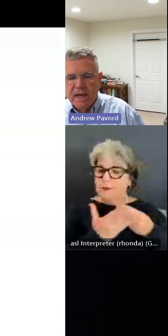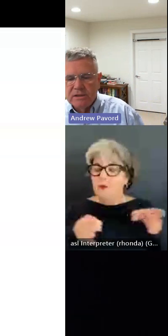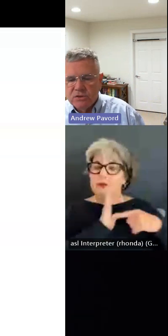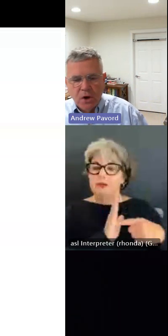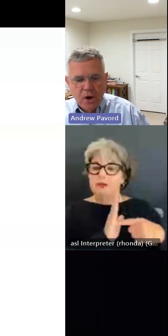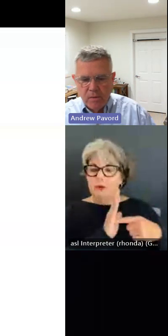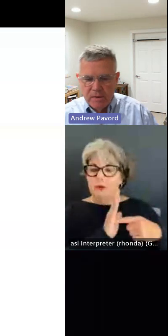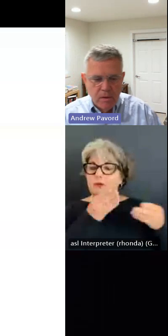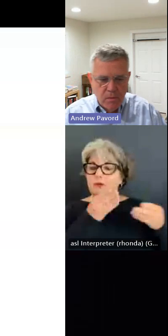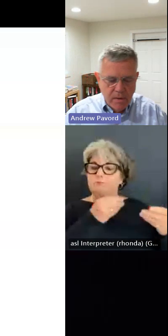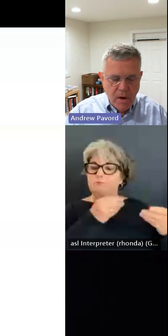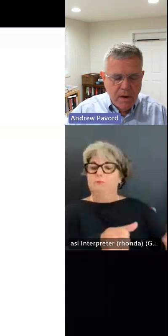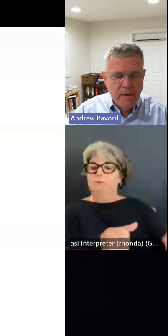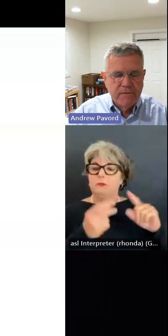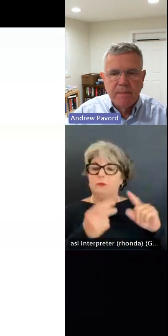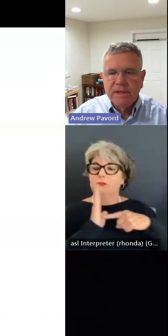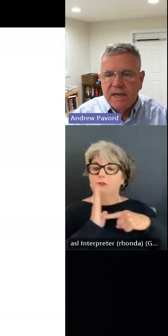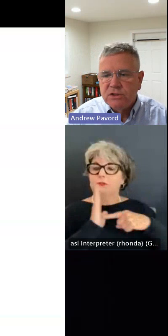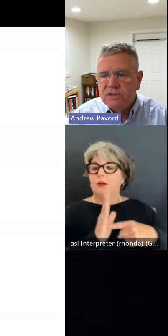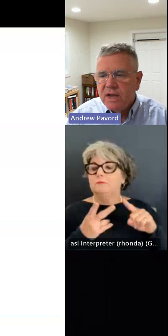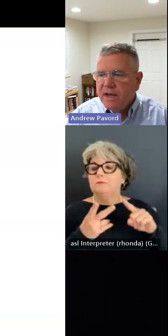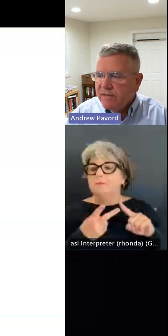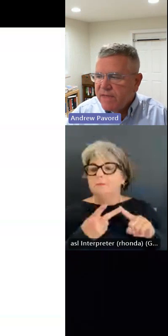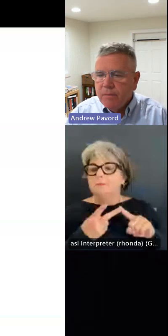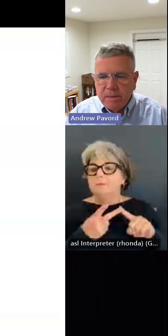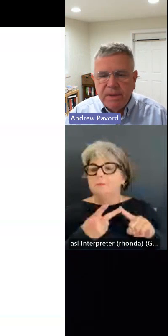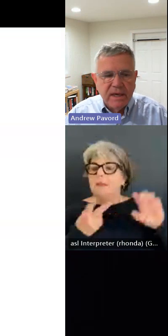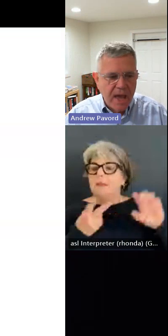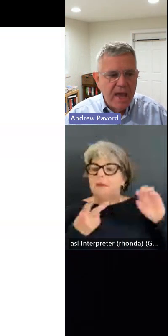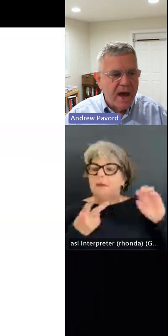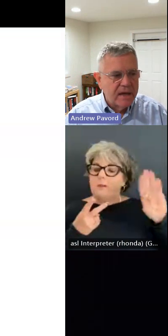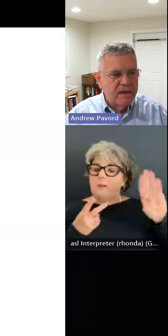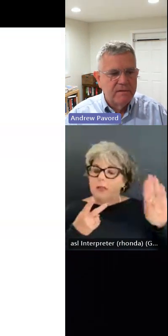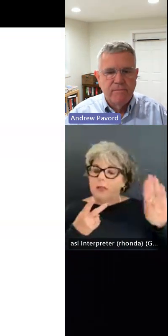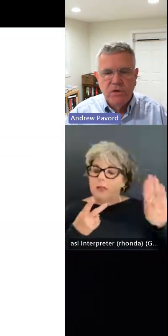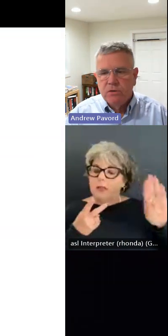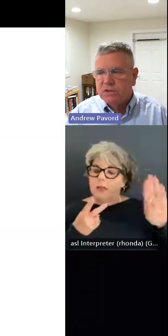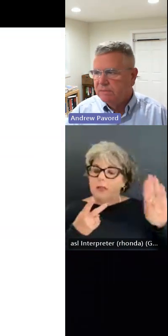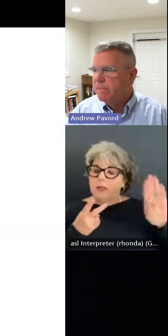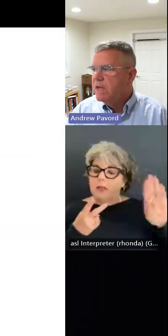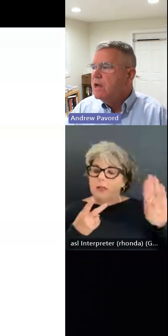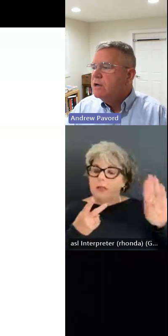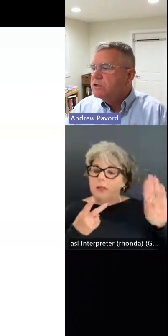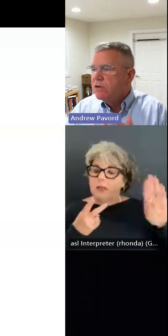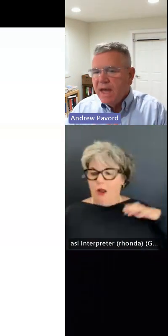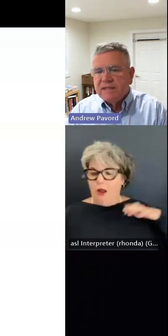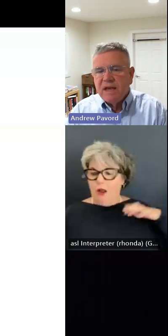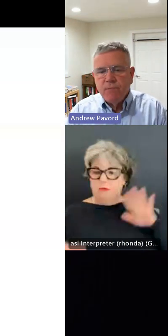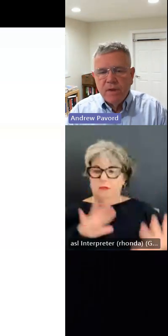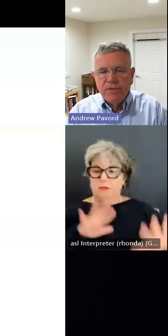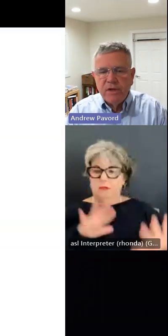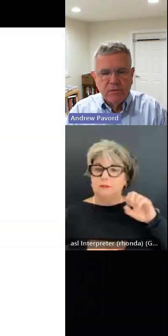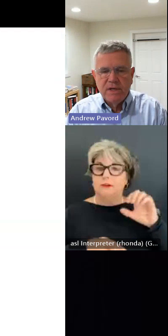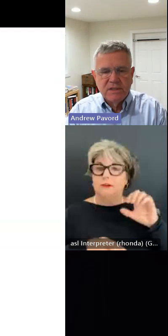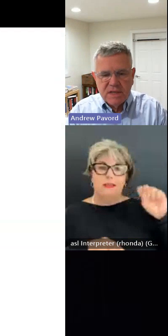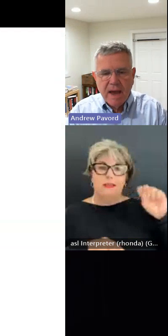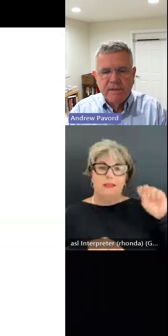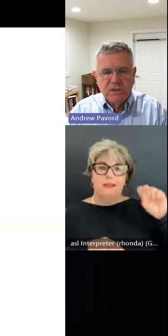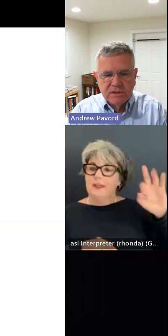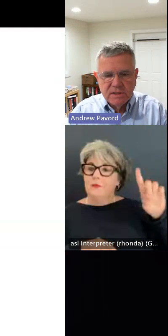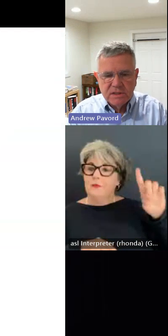unliquidated obligations are, of obligations, that would be chaotic and confusing. So the SF